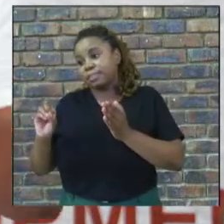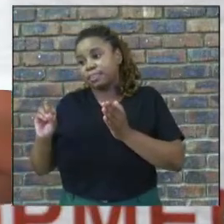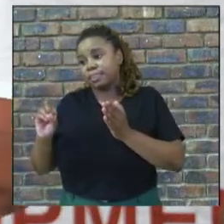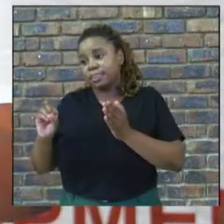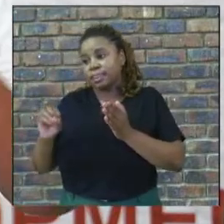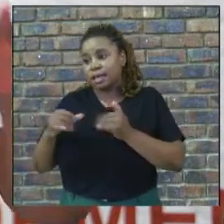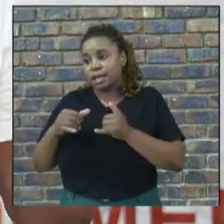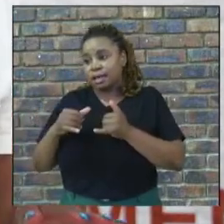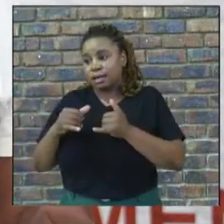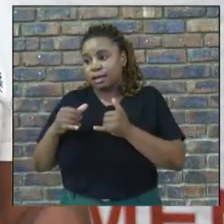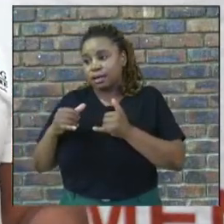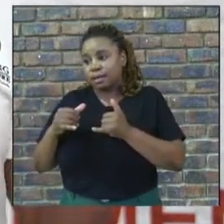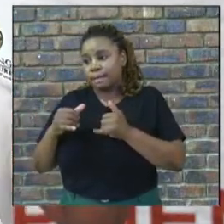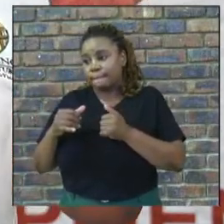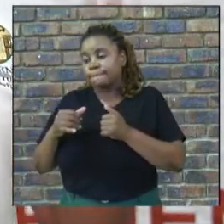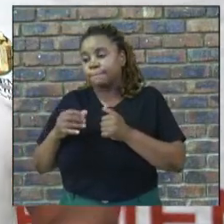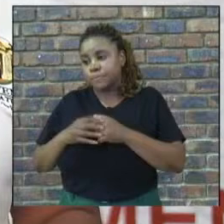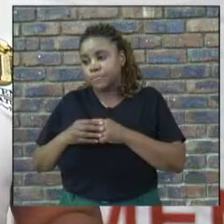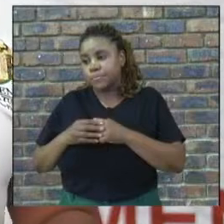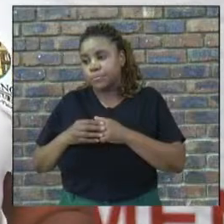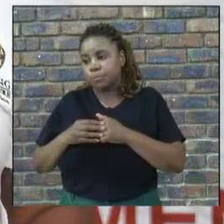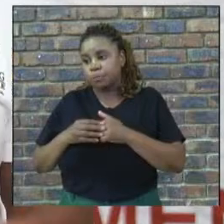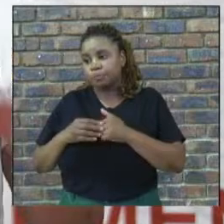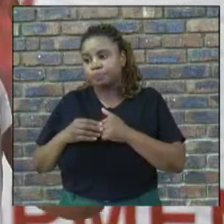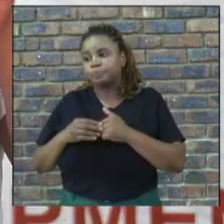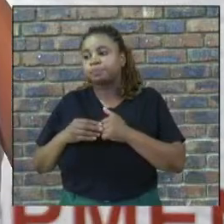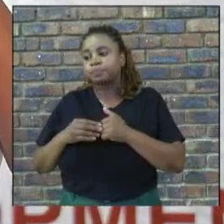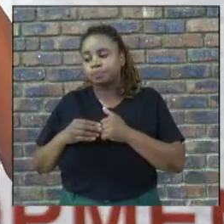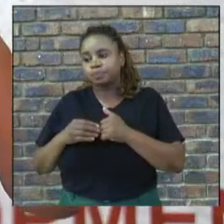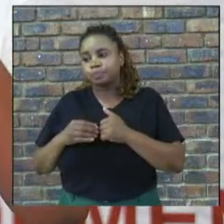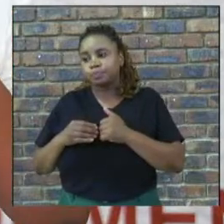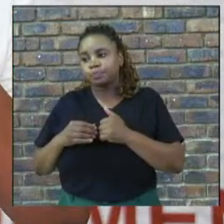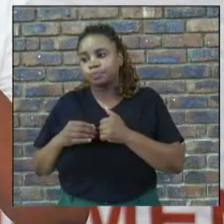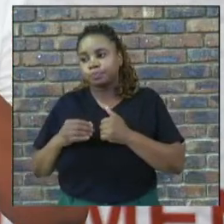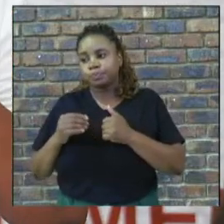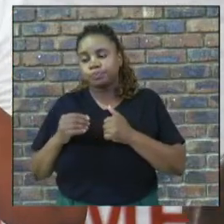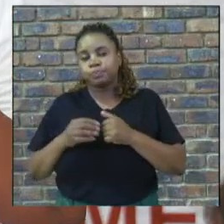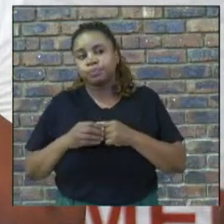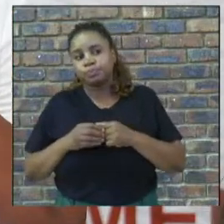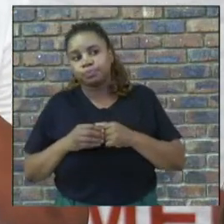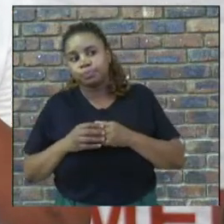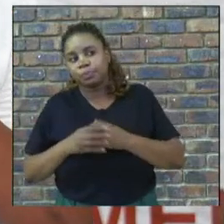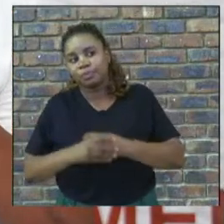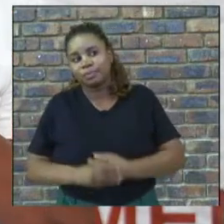two bills that we dealt with today. Chair.